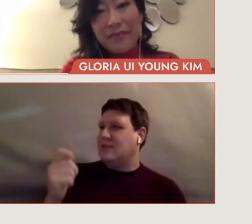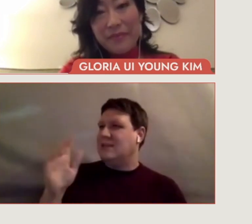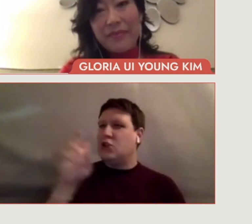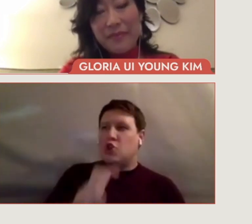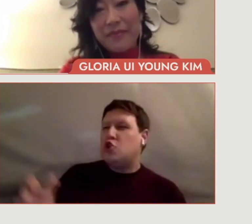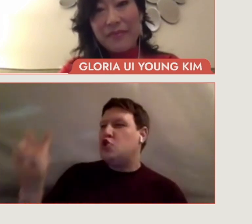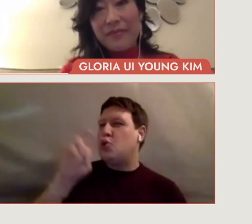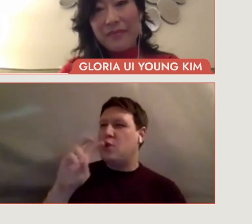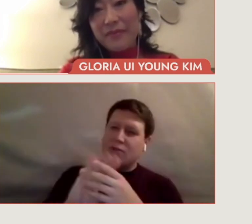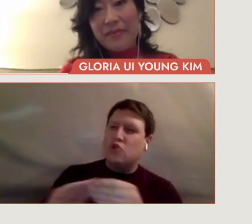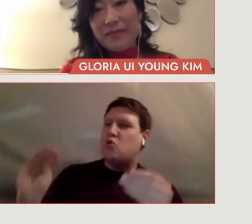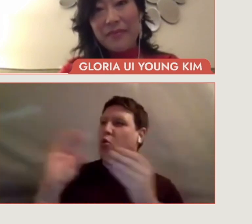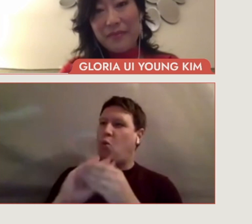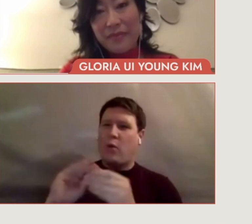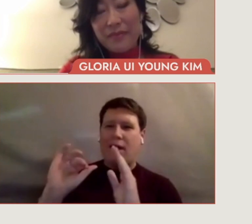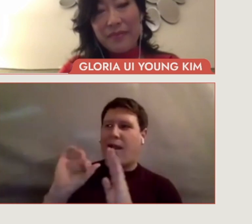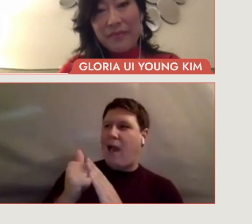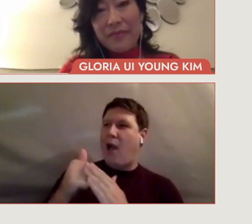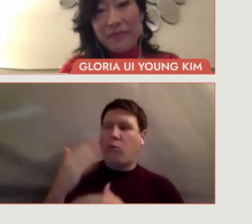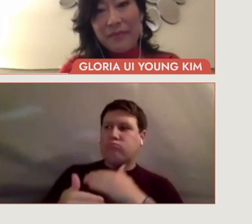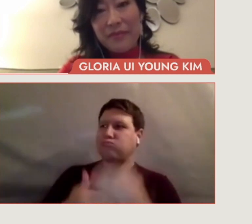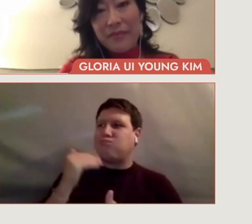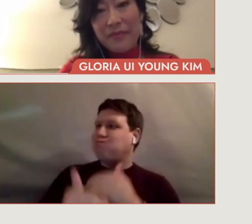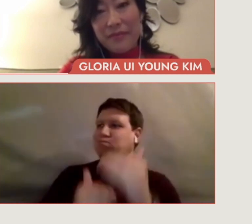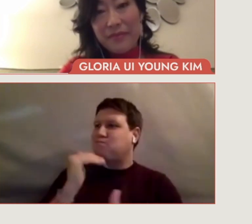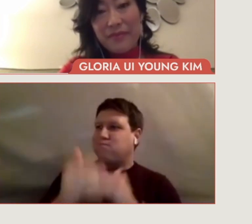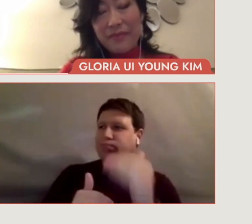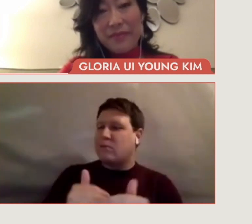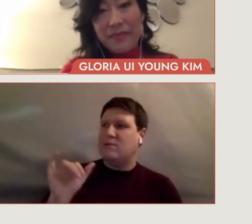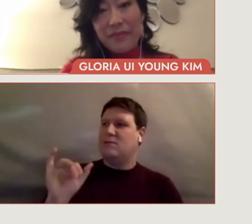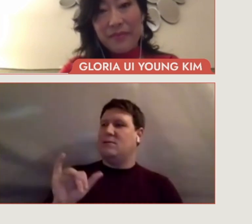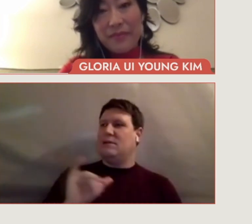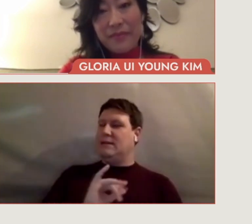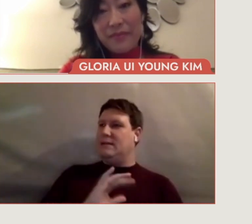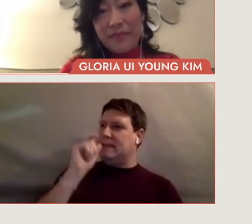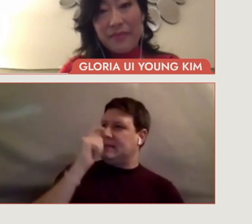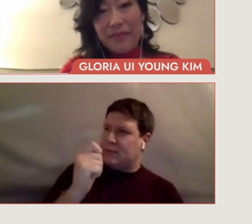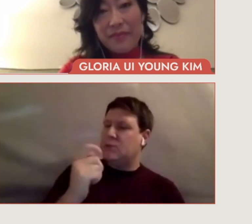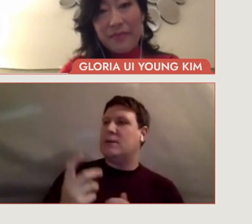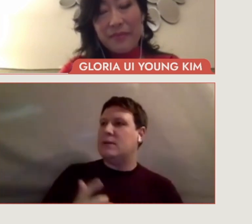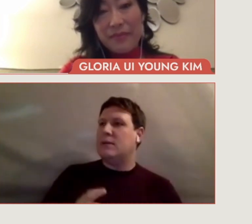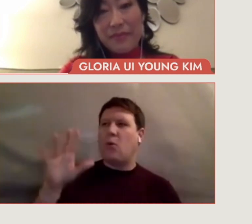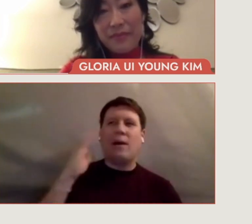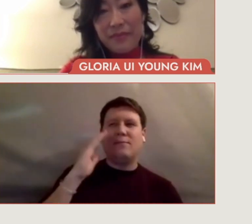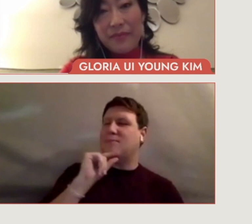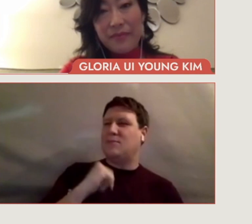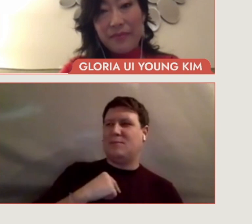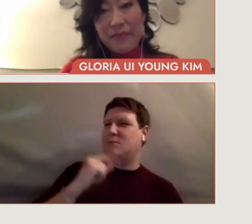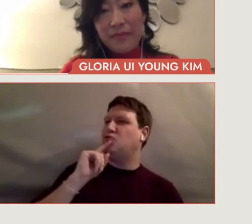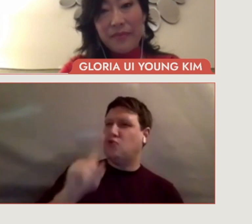know, like, the all the things that you put into it. And I'm sure over that time, you these characters were